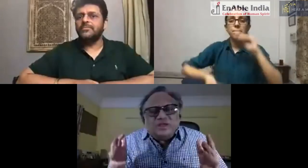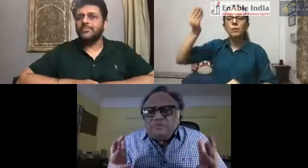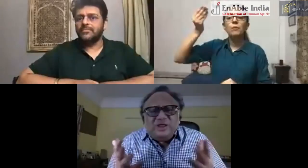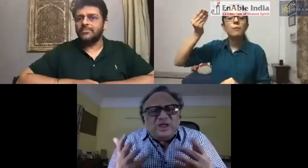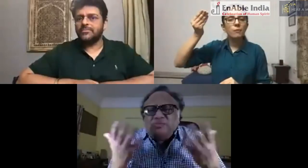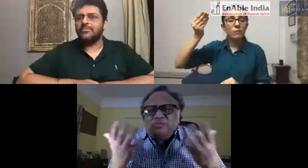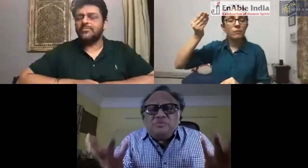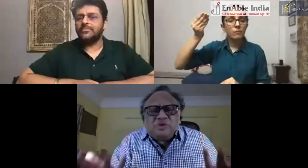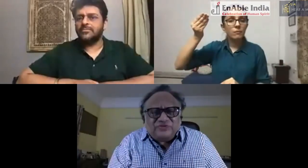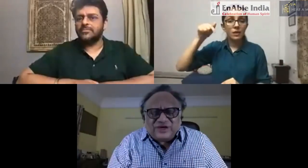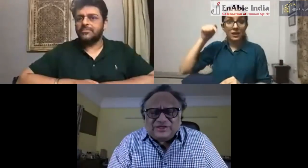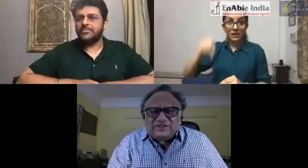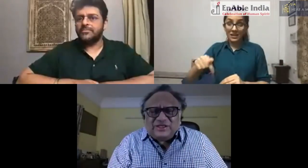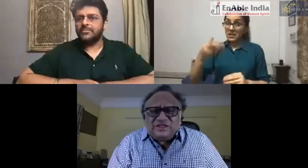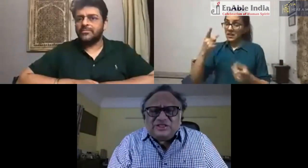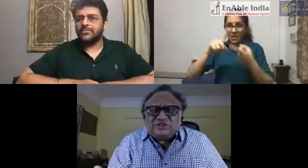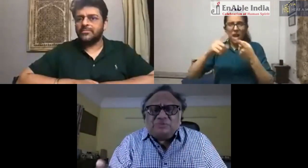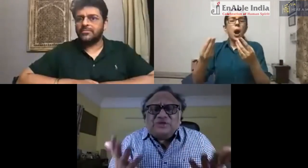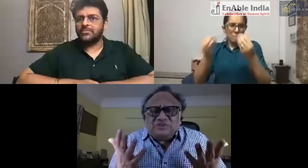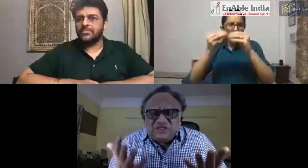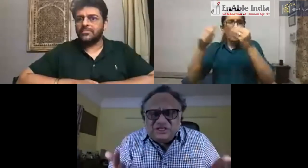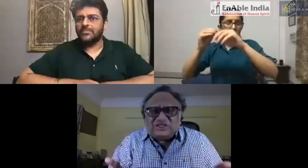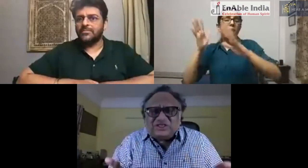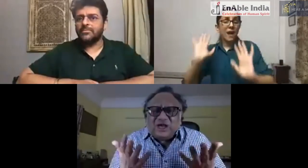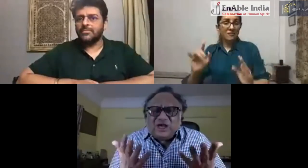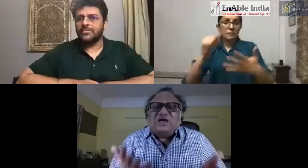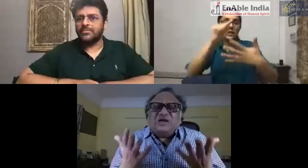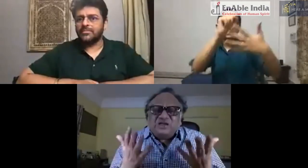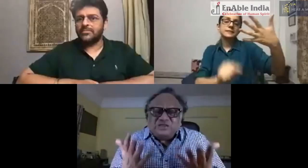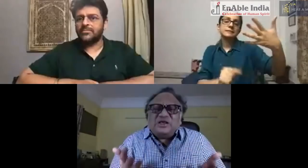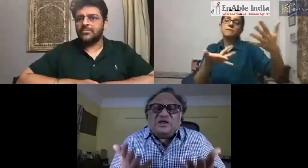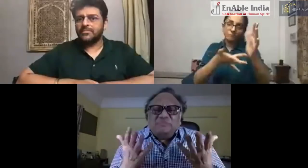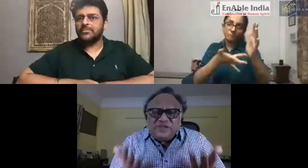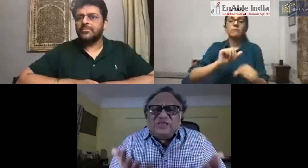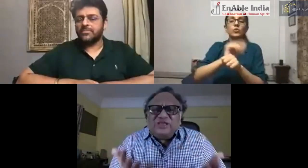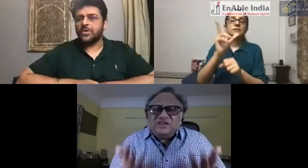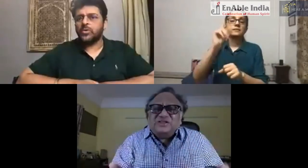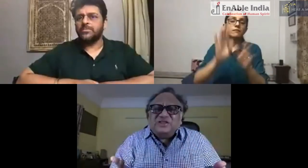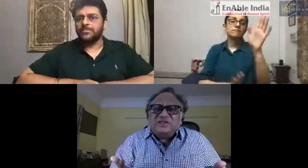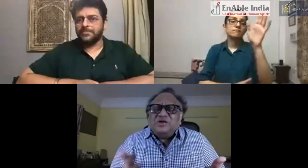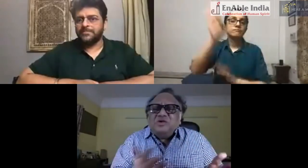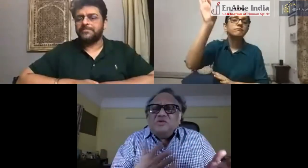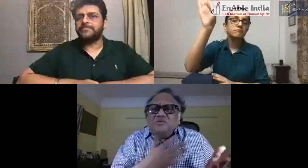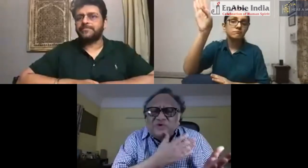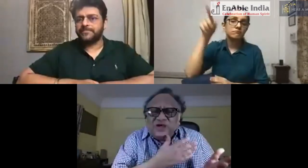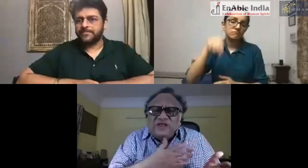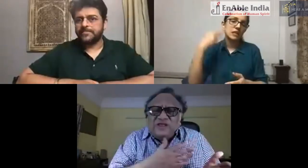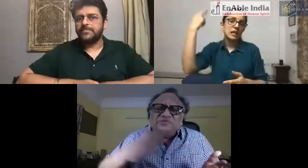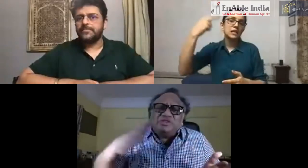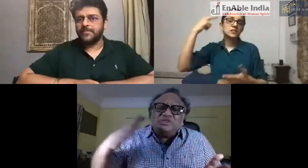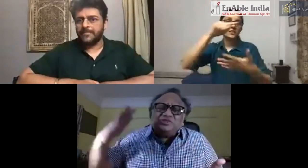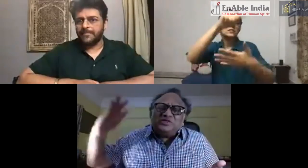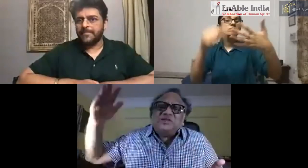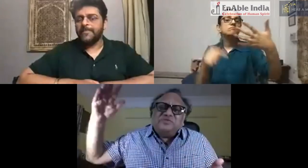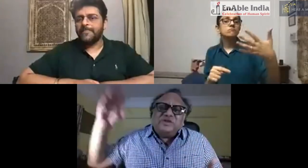There may have been more factors than this, but these are the main reason why